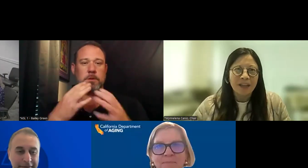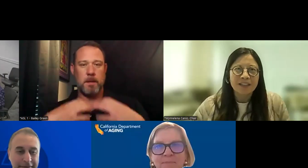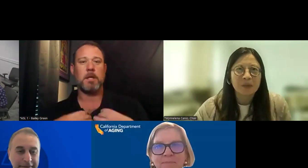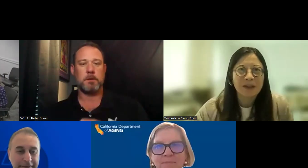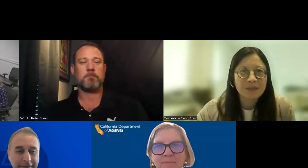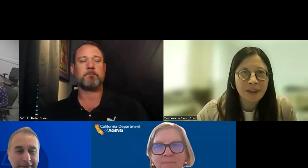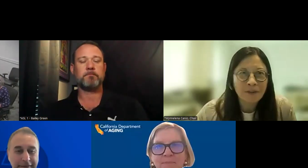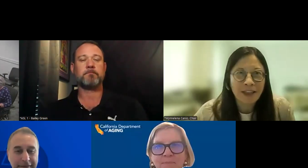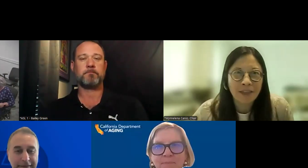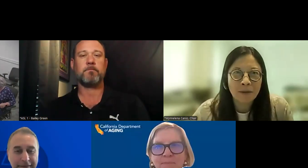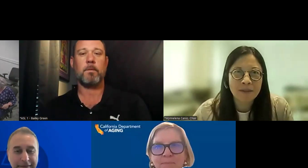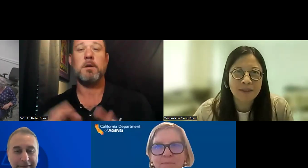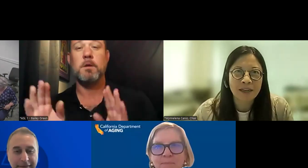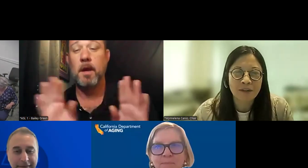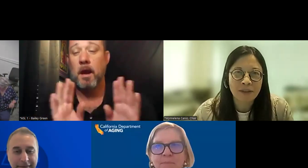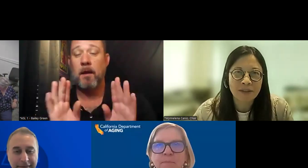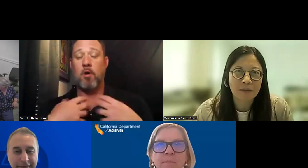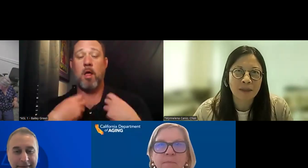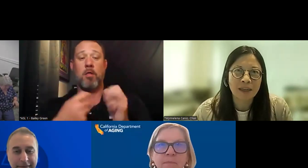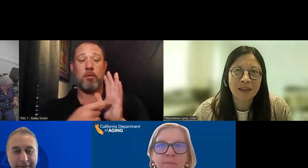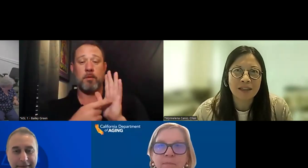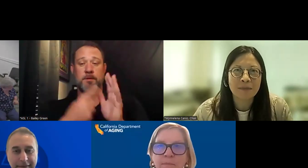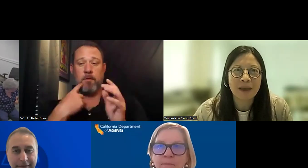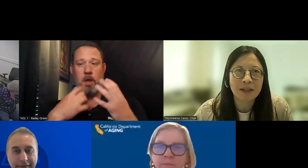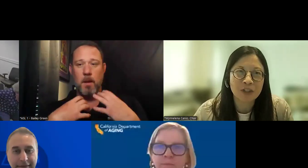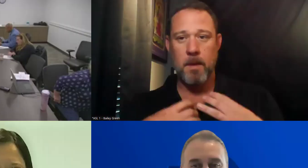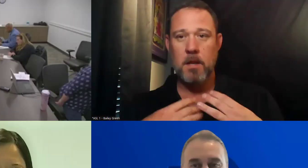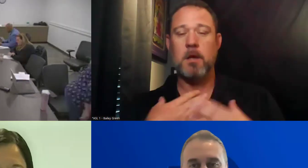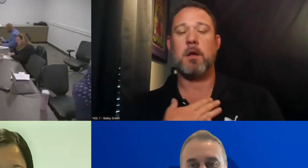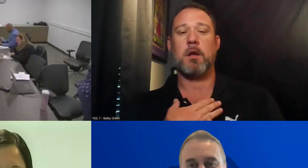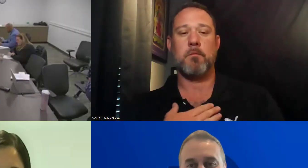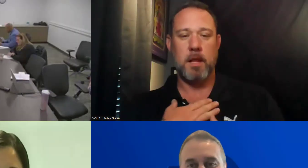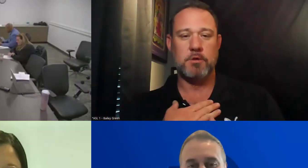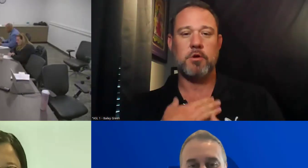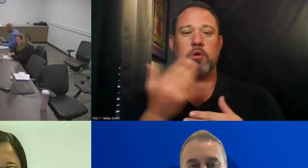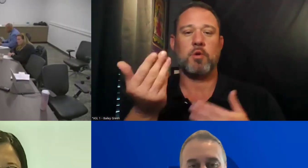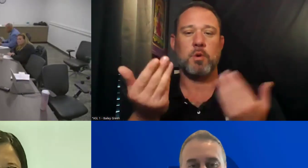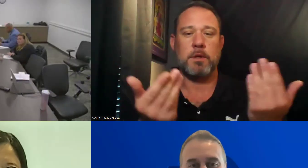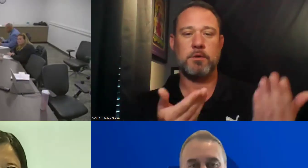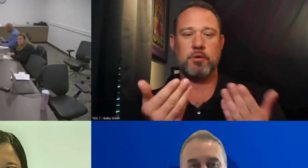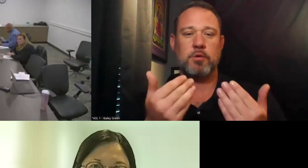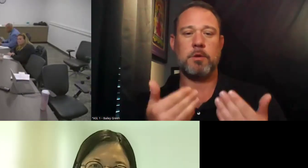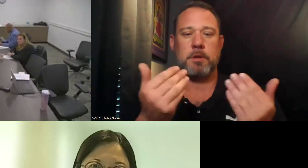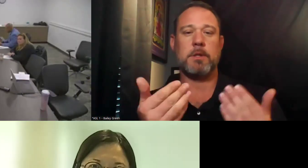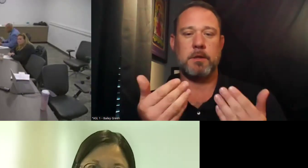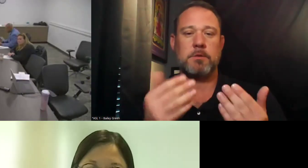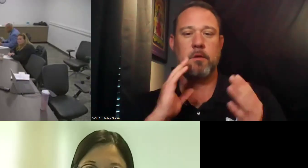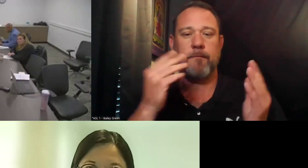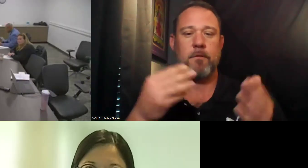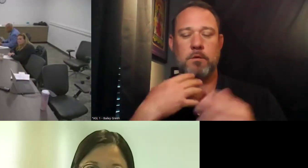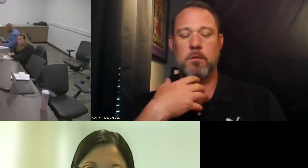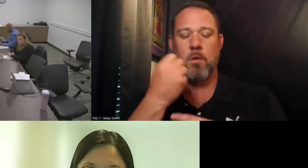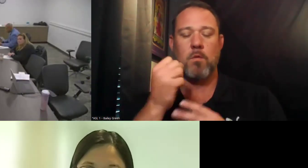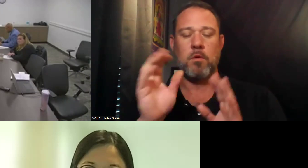All right, so as a behavioral health representative for this committee, it is my pleasure to introduce our next discussion, Focus on Older